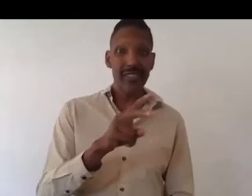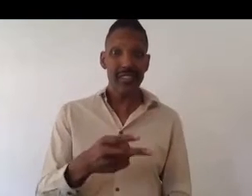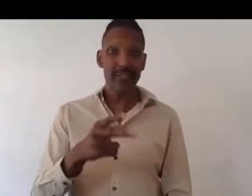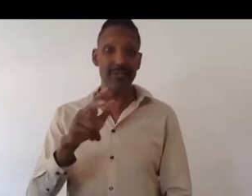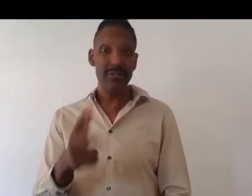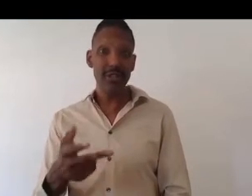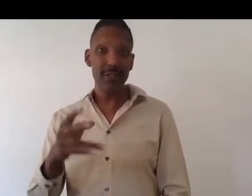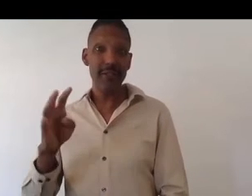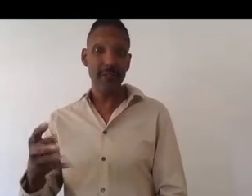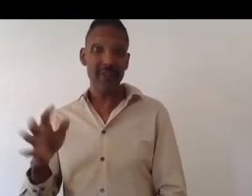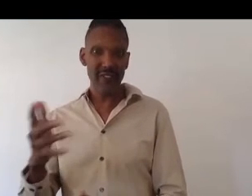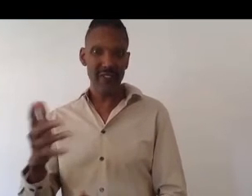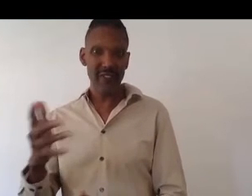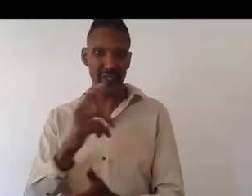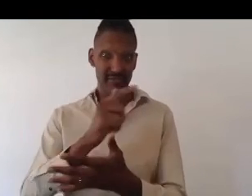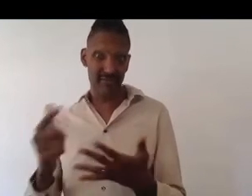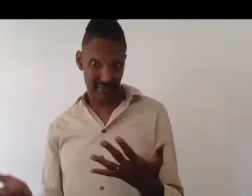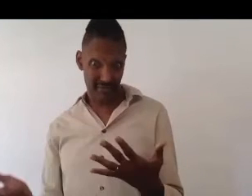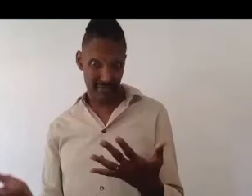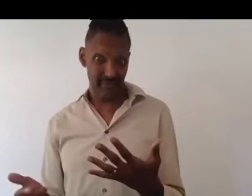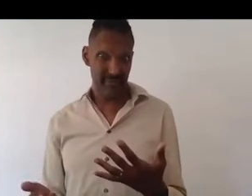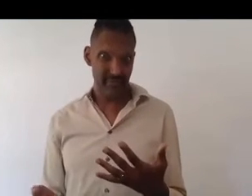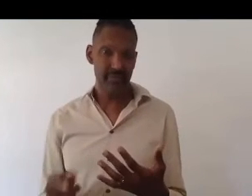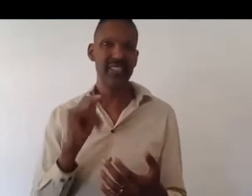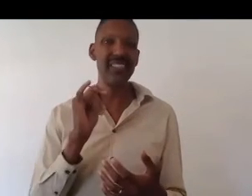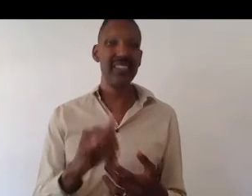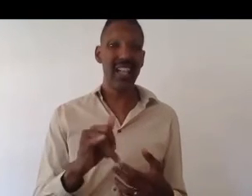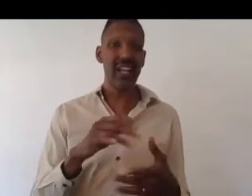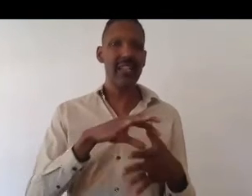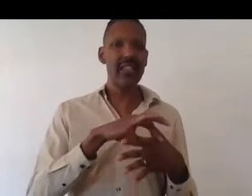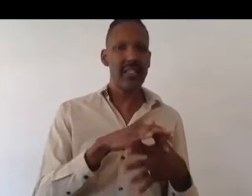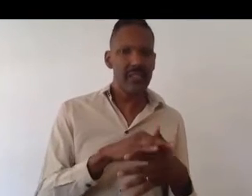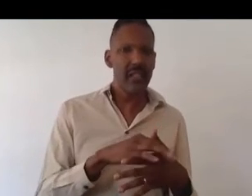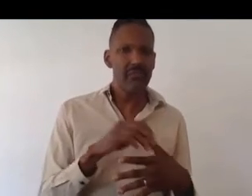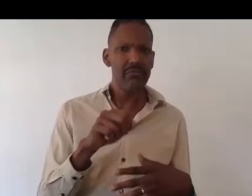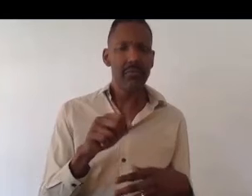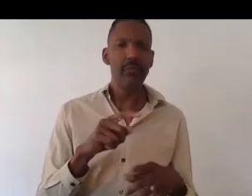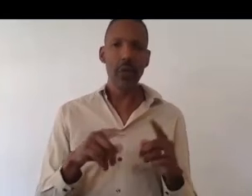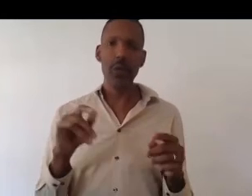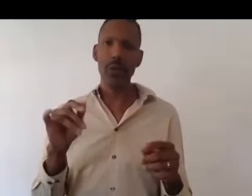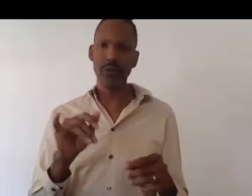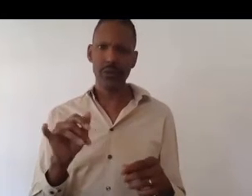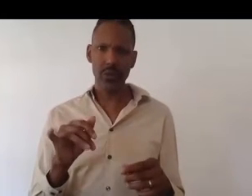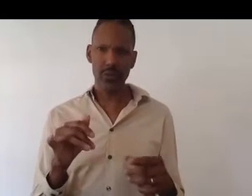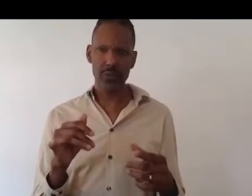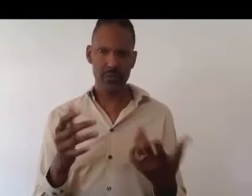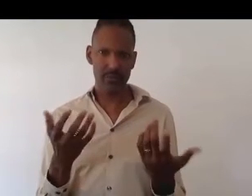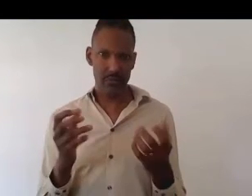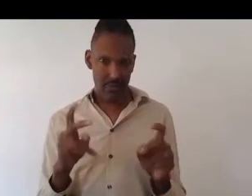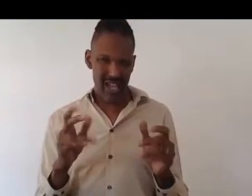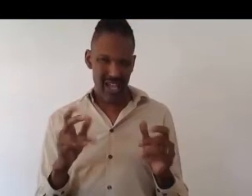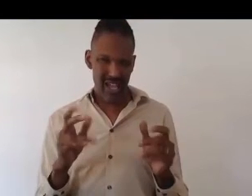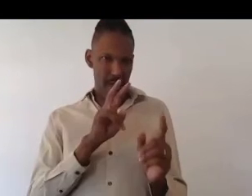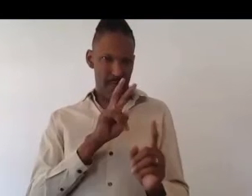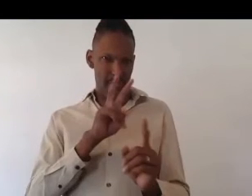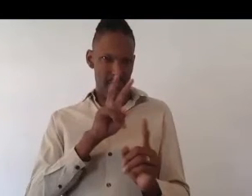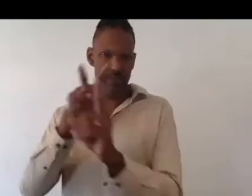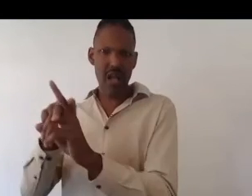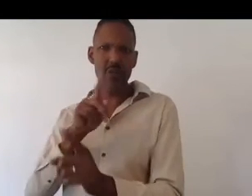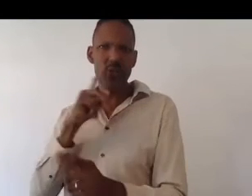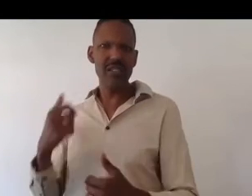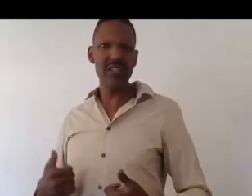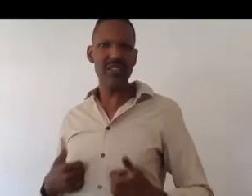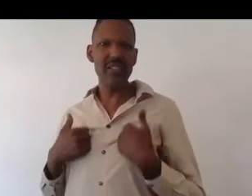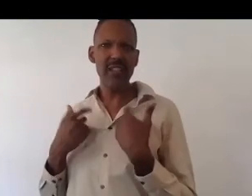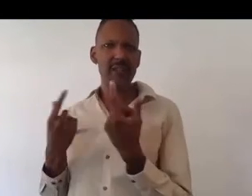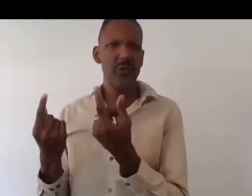in an order. That's something to learn. That's some content. But then how we use them, how we use those numbers then to count objects is a